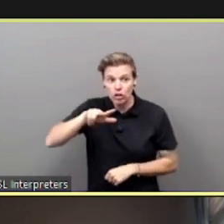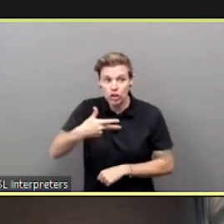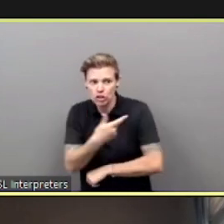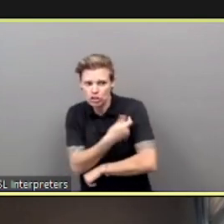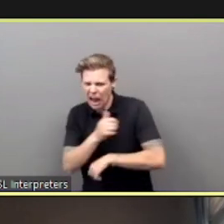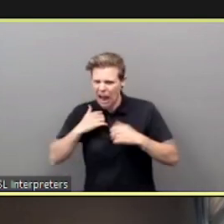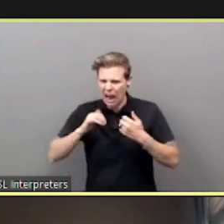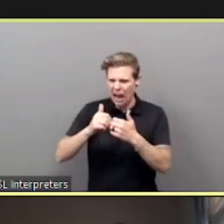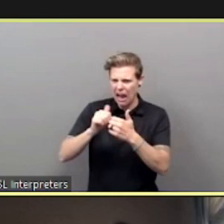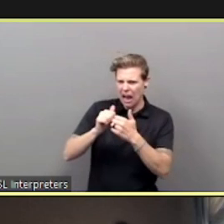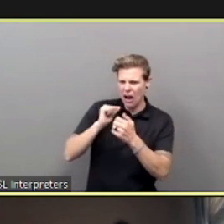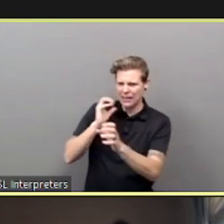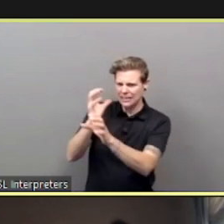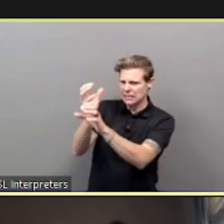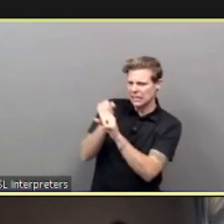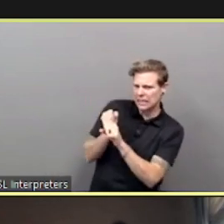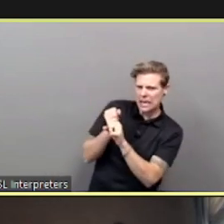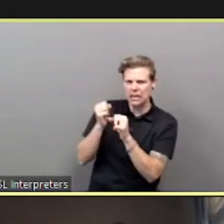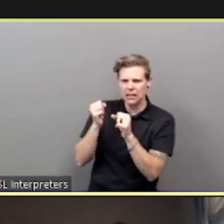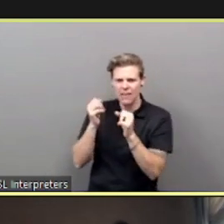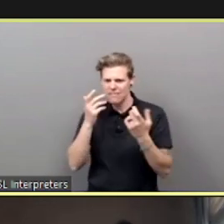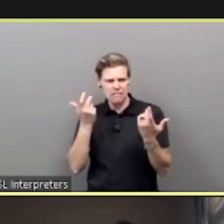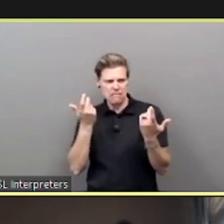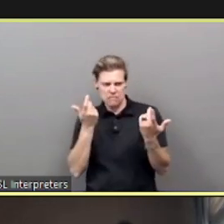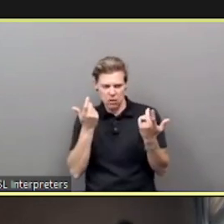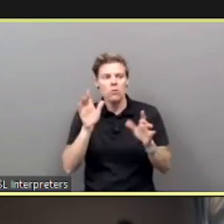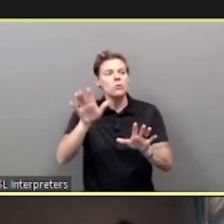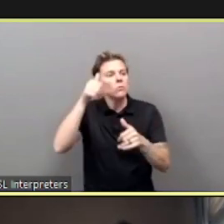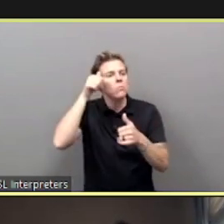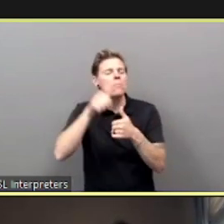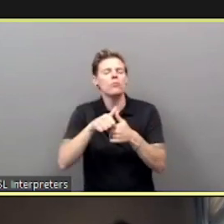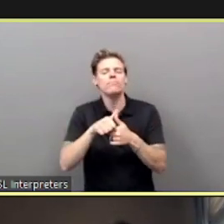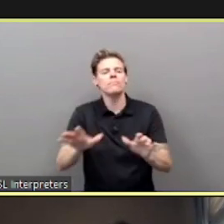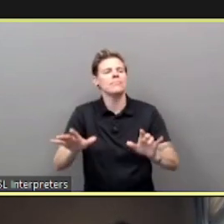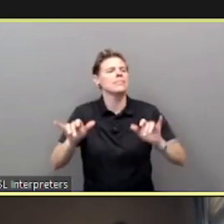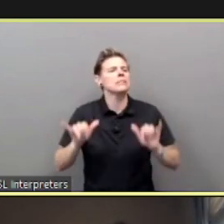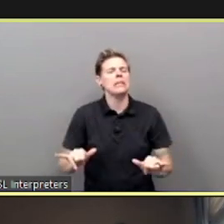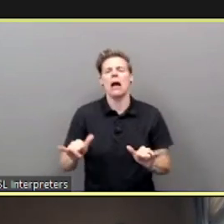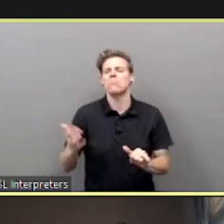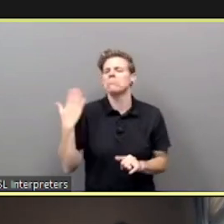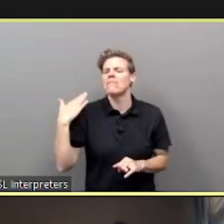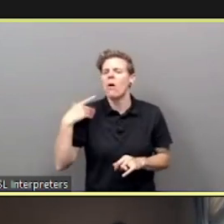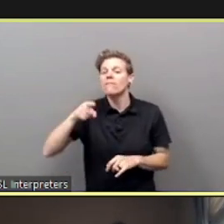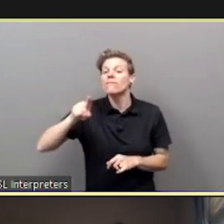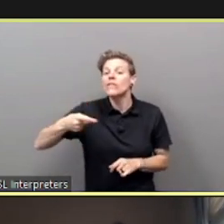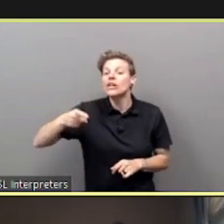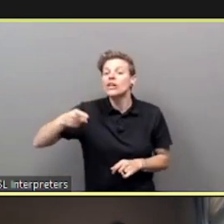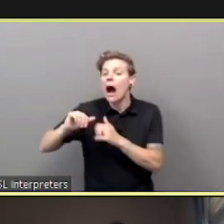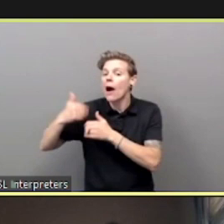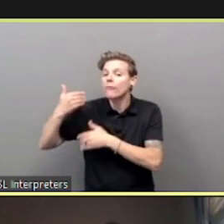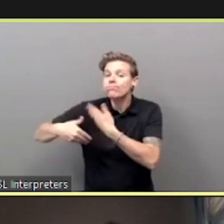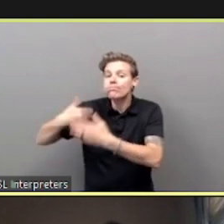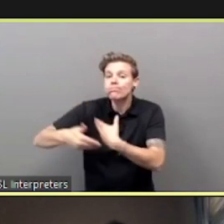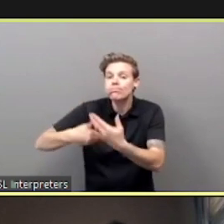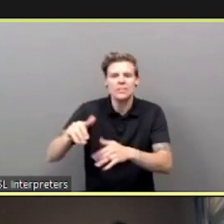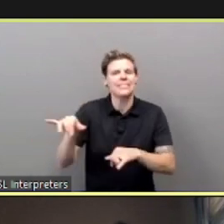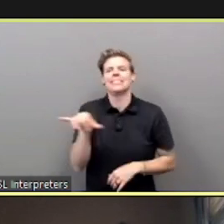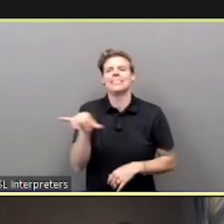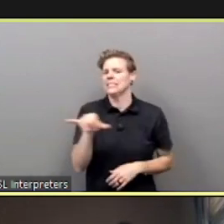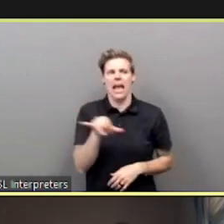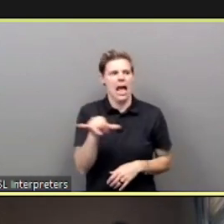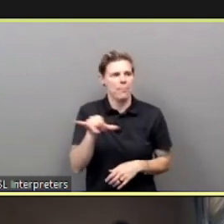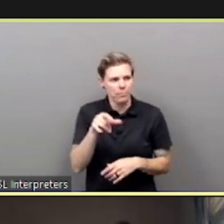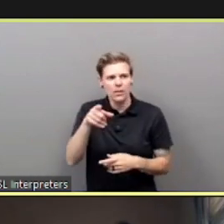So remember that it will probably be the same way that you did it before. You can schedule with your primary care provider or